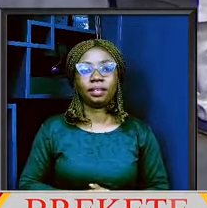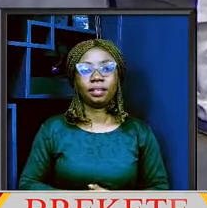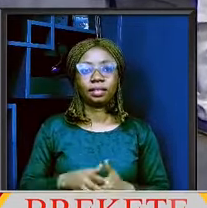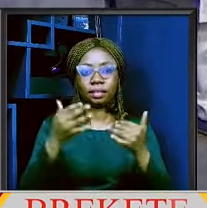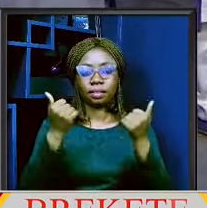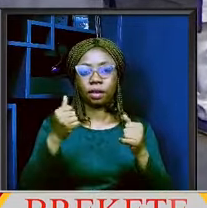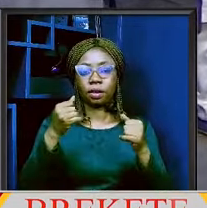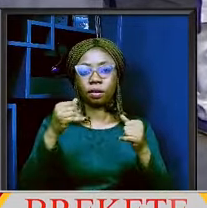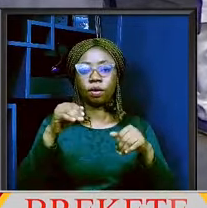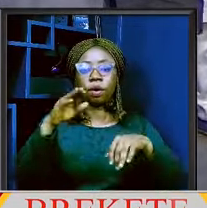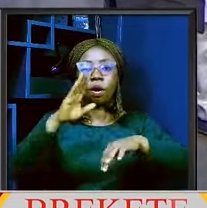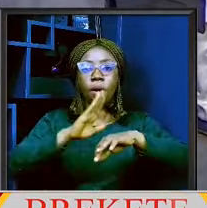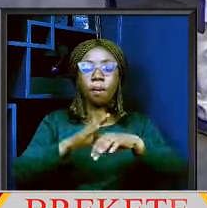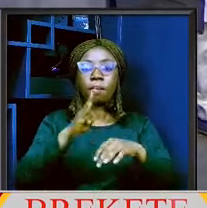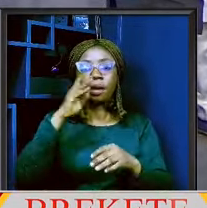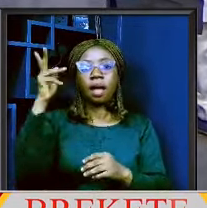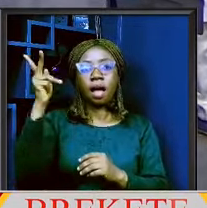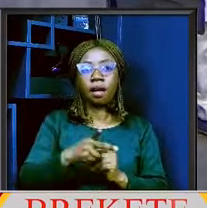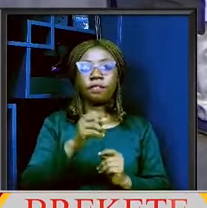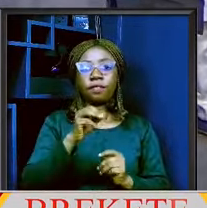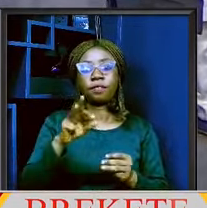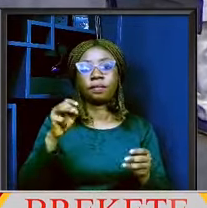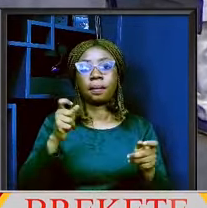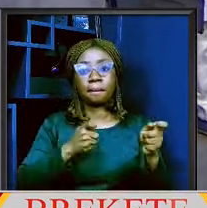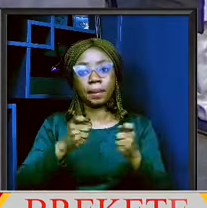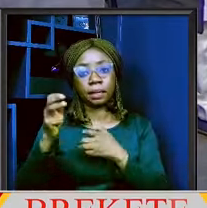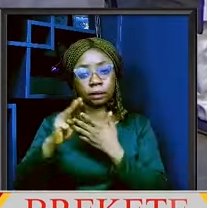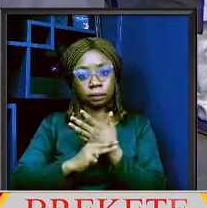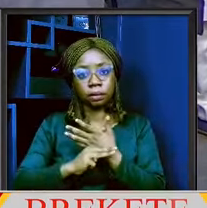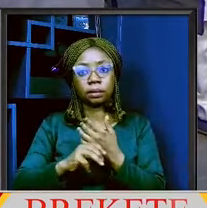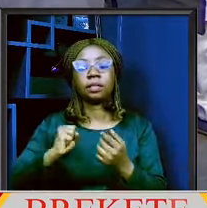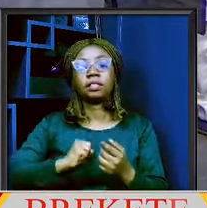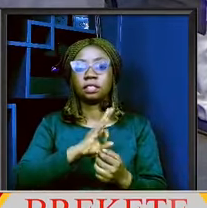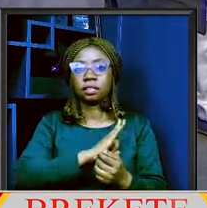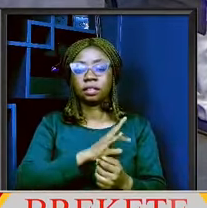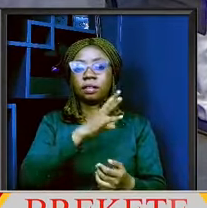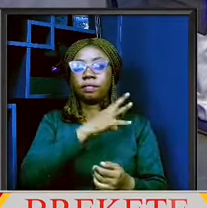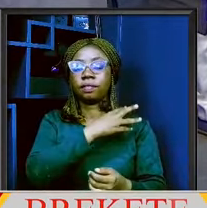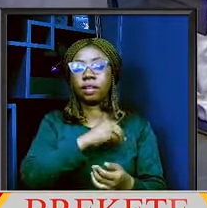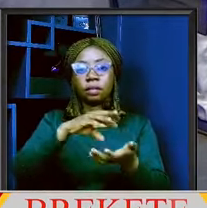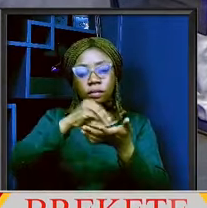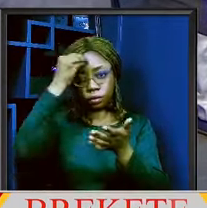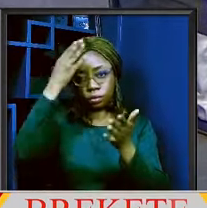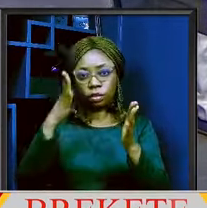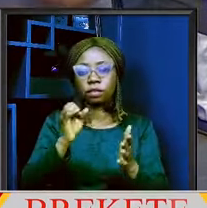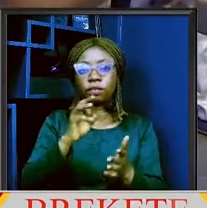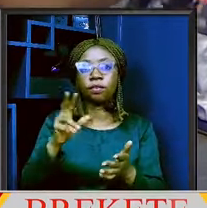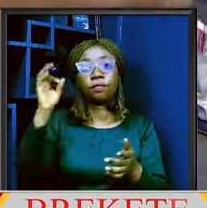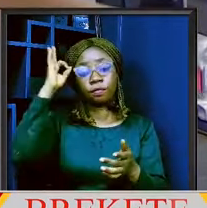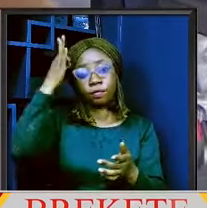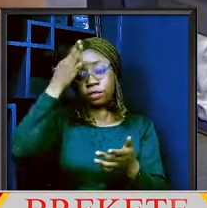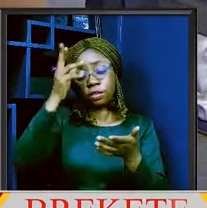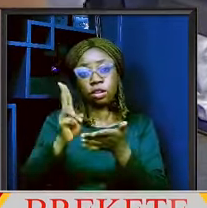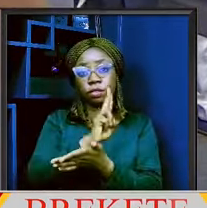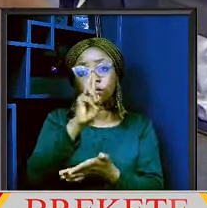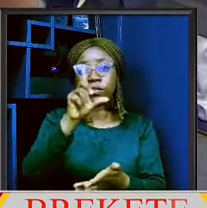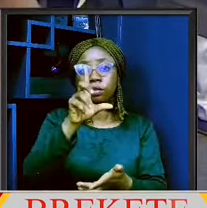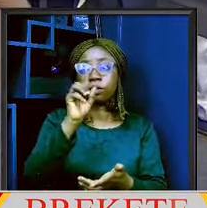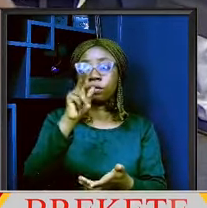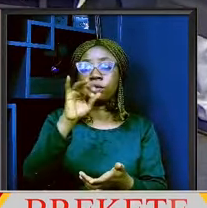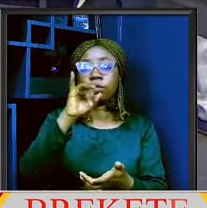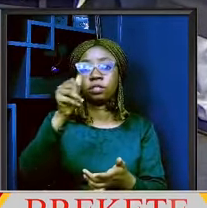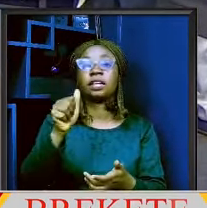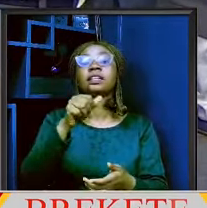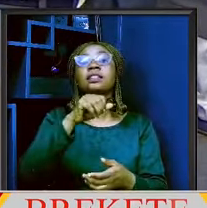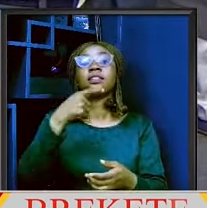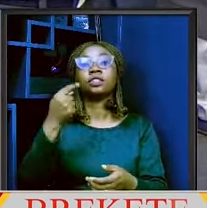Now, on behalf of the management, staff, and students of Federal University Lokoja, the